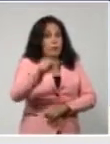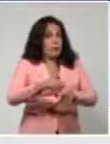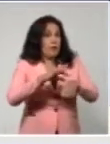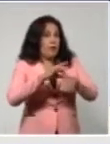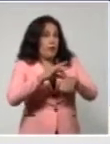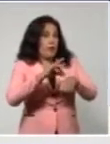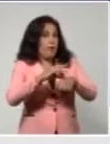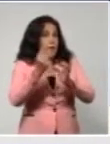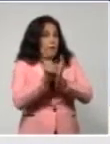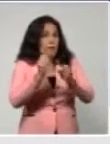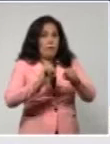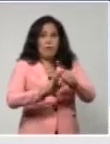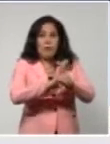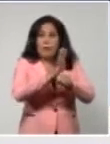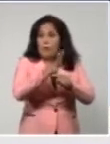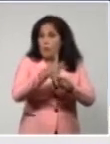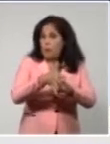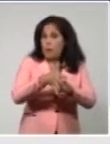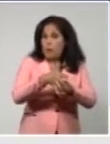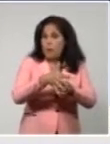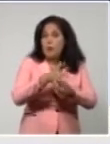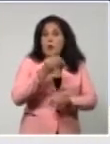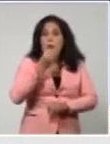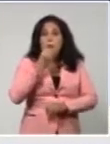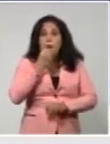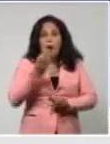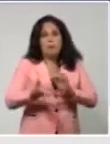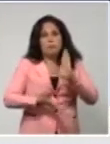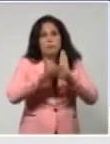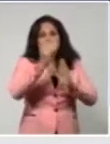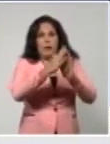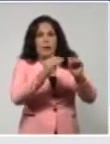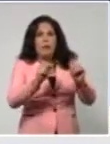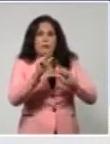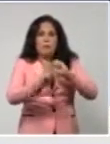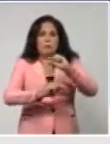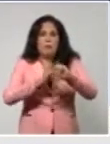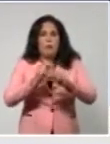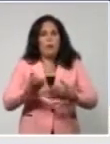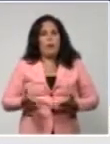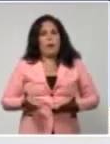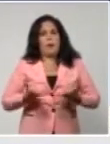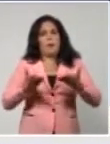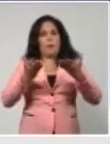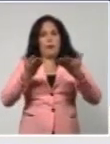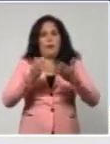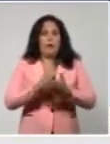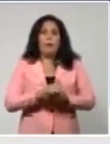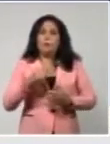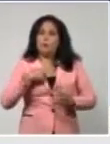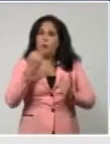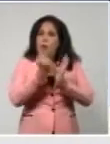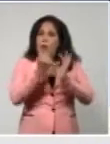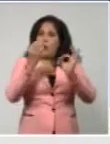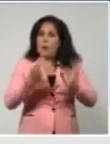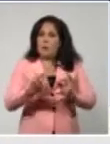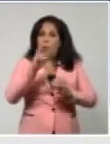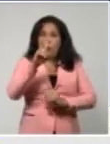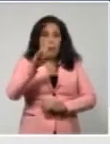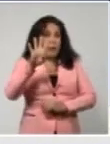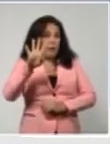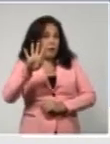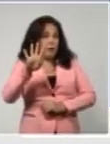Now, the global situation, which I'm sure we have all been keeping up to date with, either through the media,